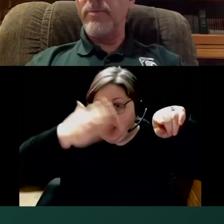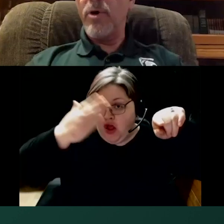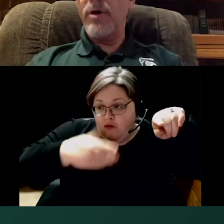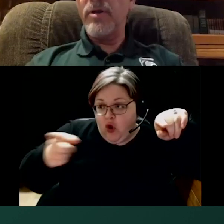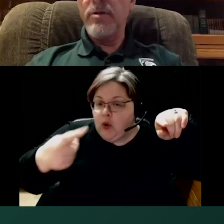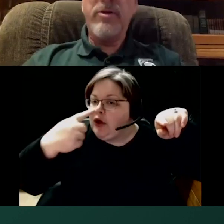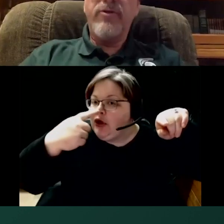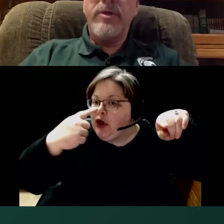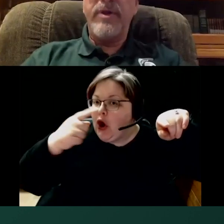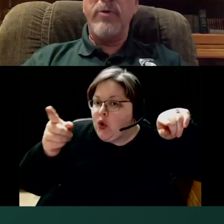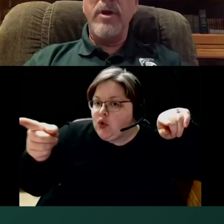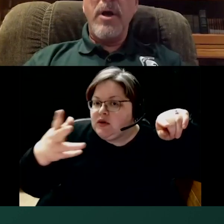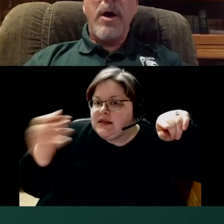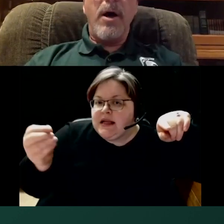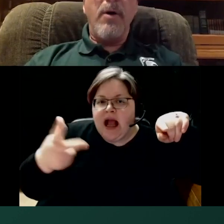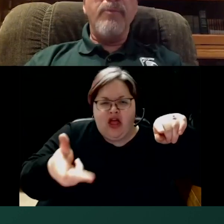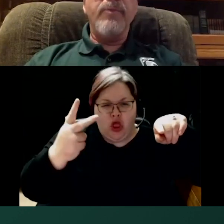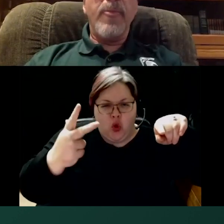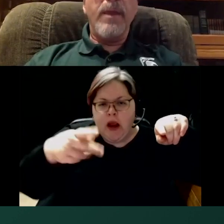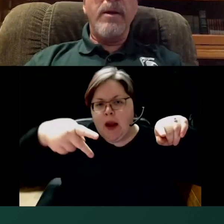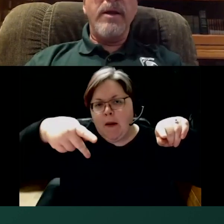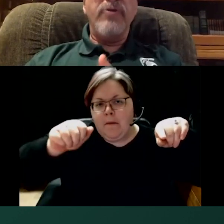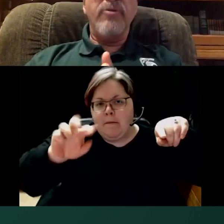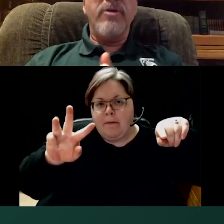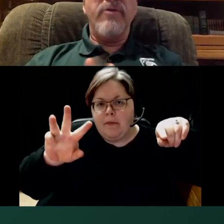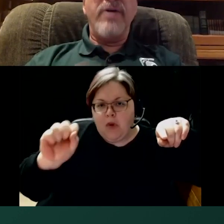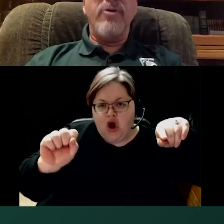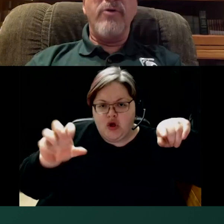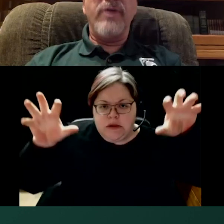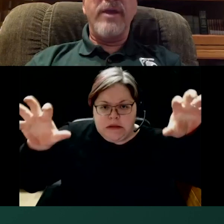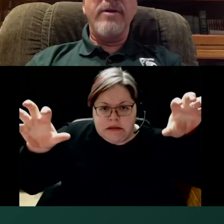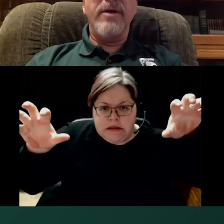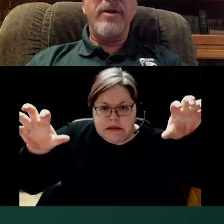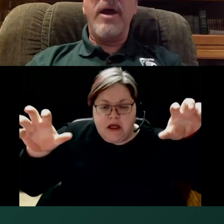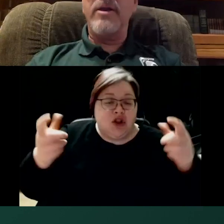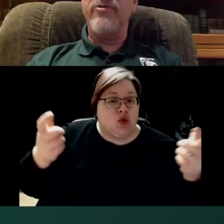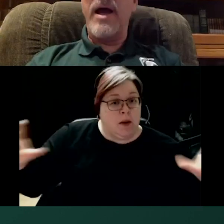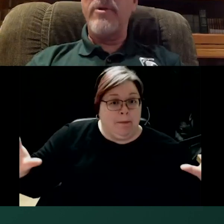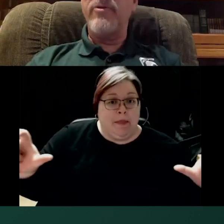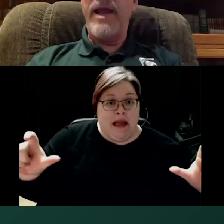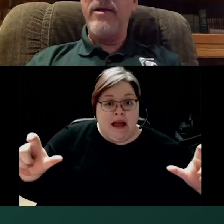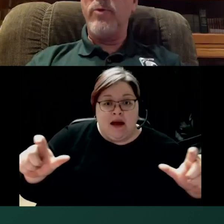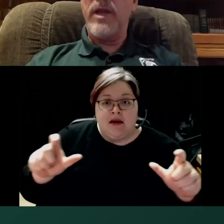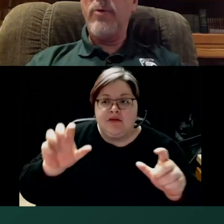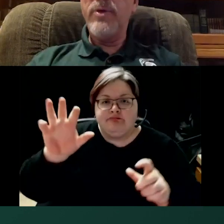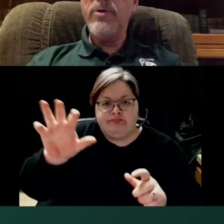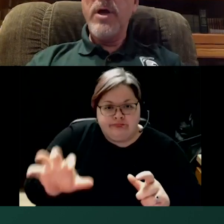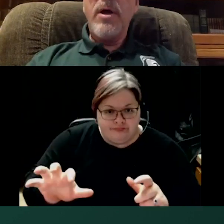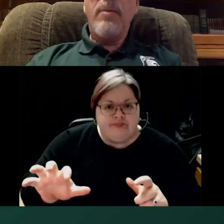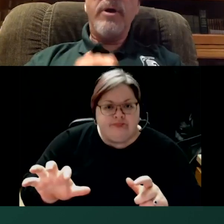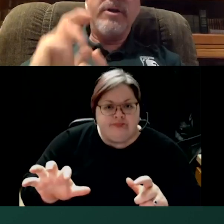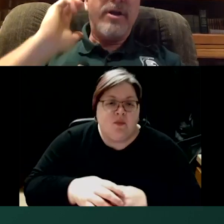legs and paws. So it's a fairly big one. Um, in terms of, I don't know if like a solid geometry angle will help